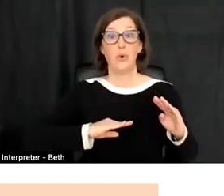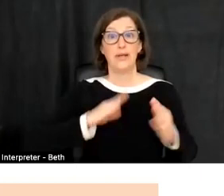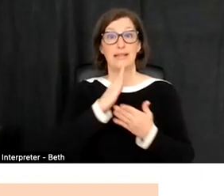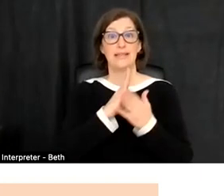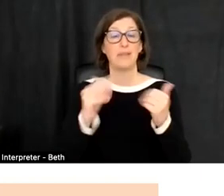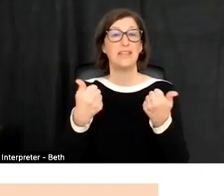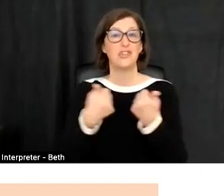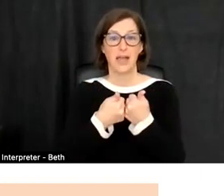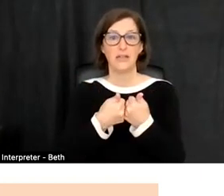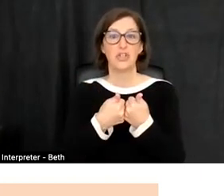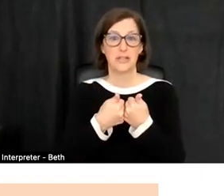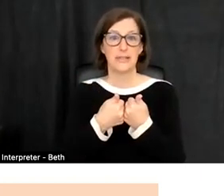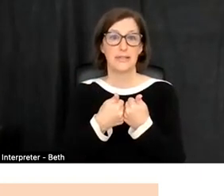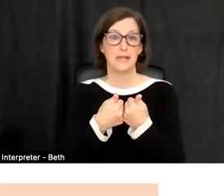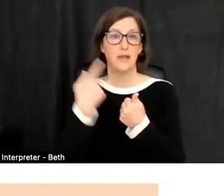because they're not